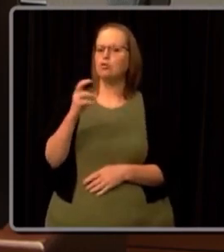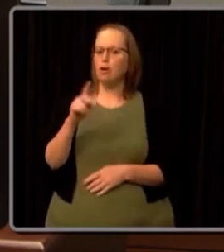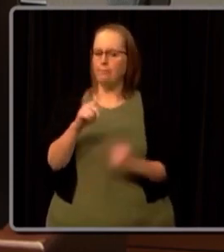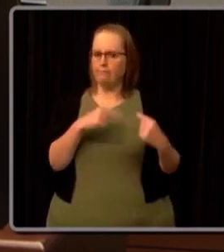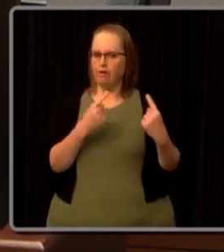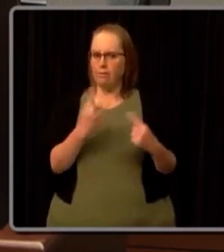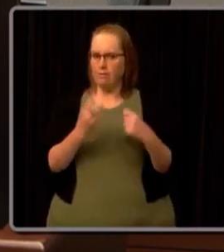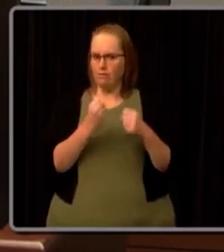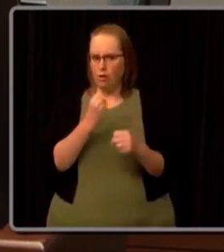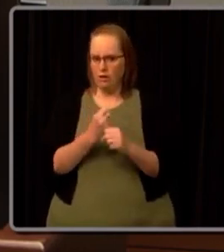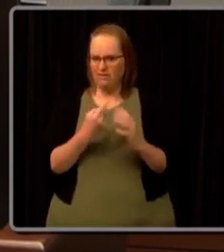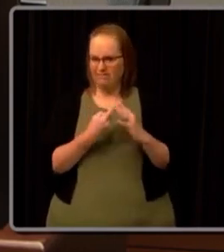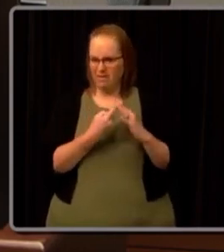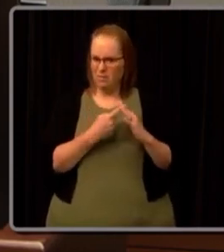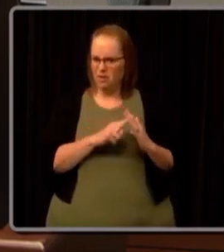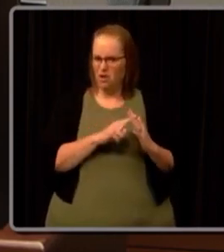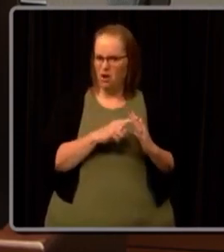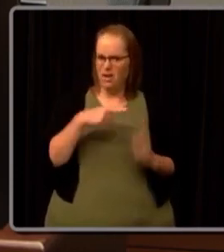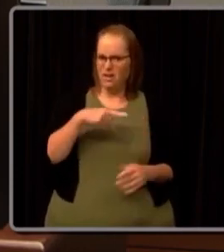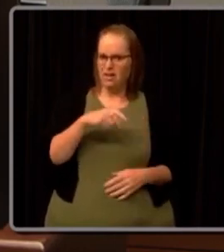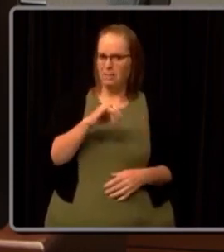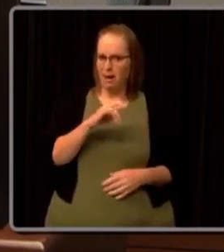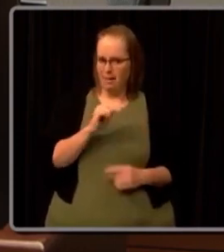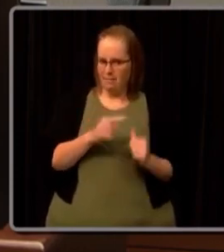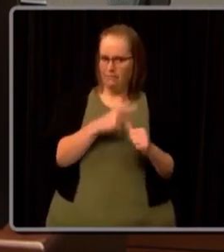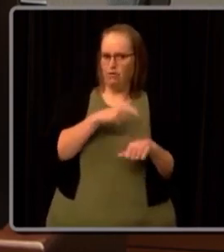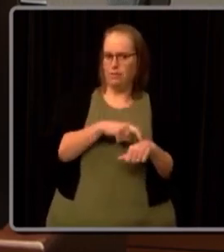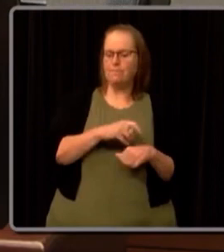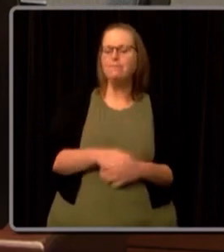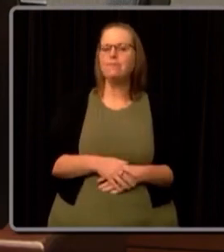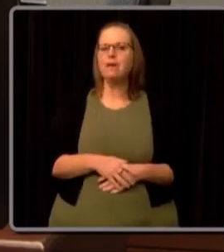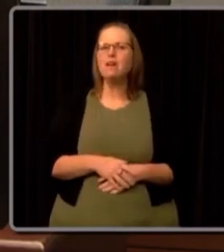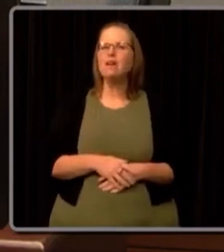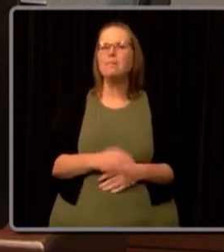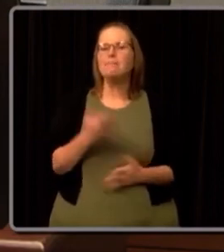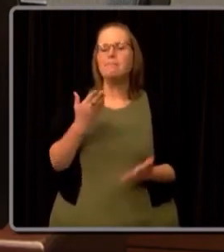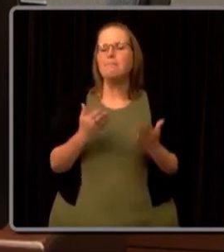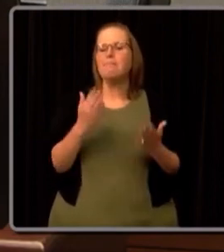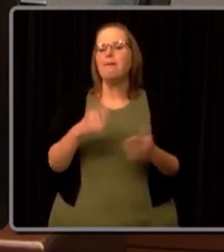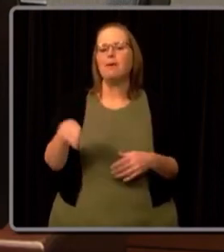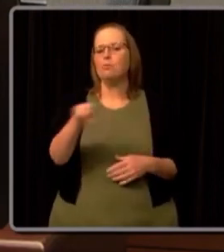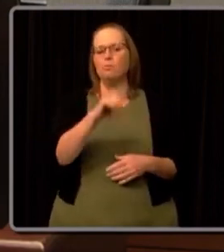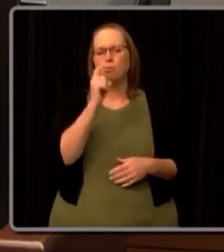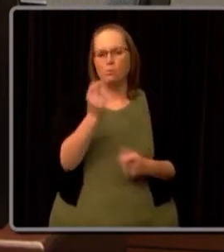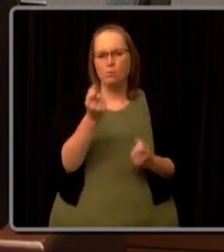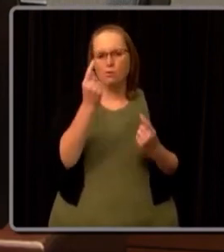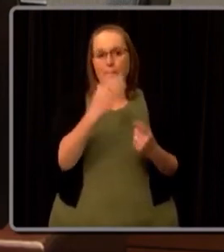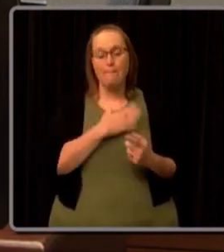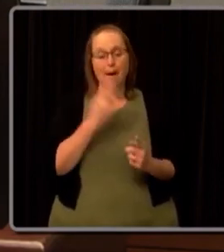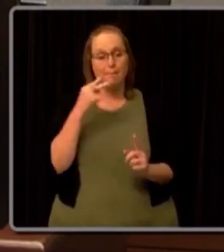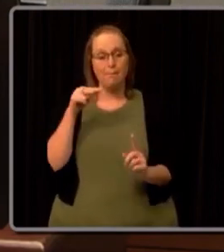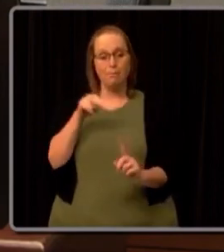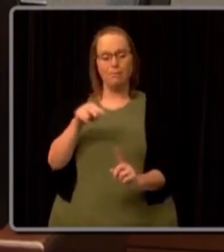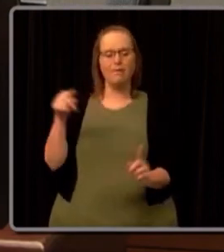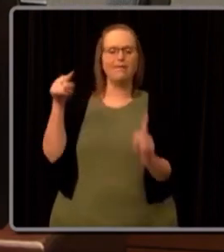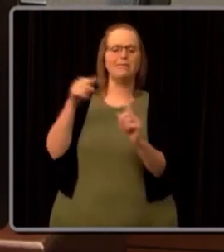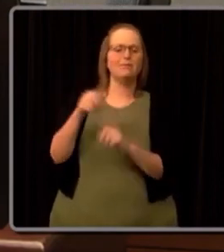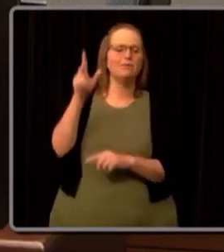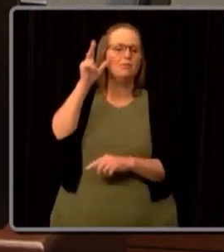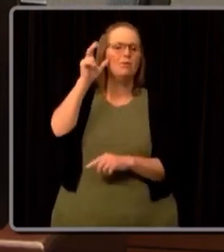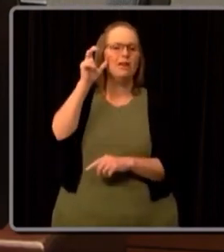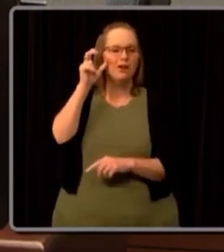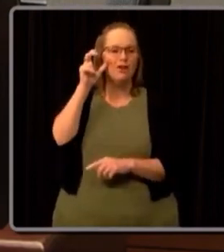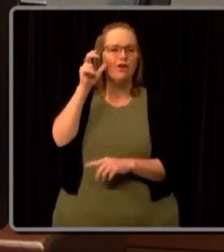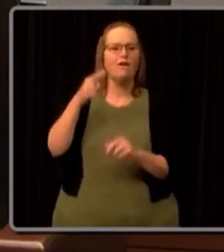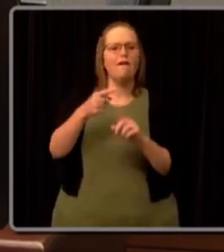started the pilot. But I don't think that you could probably really understand my perspective until you hear about and